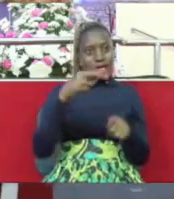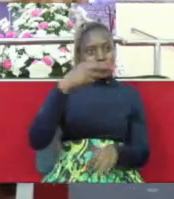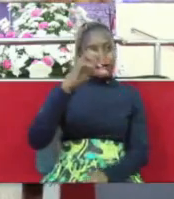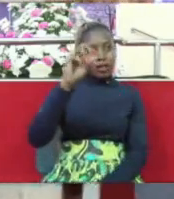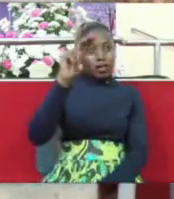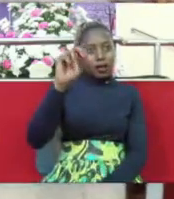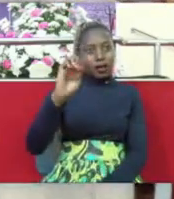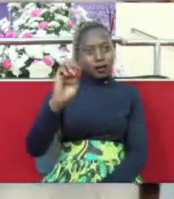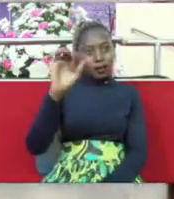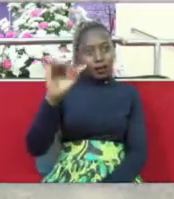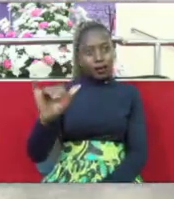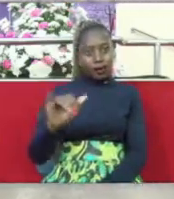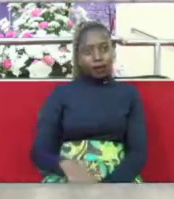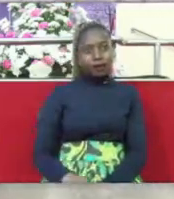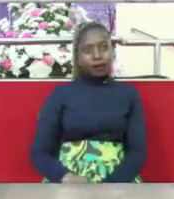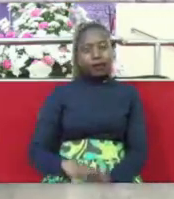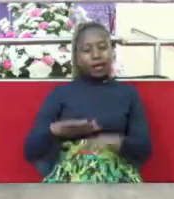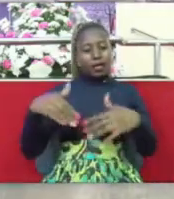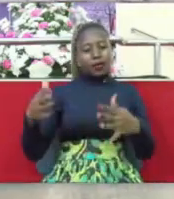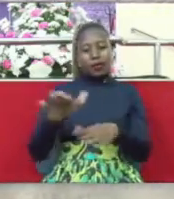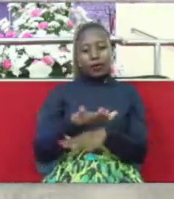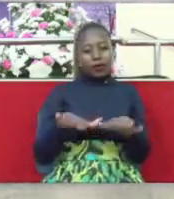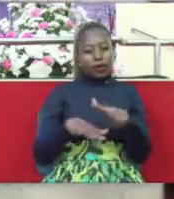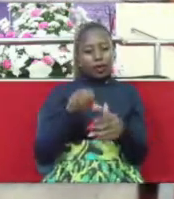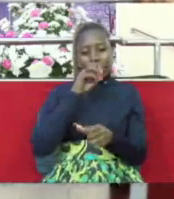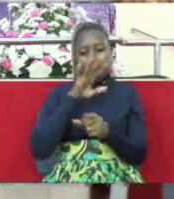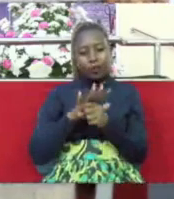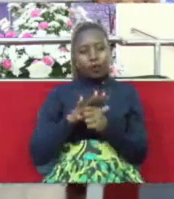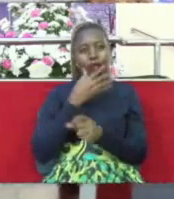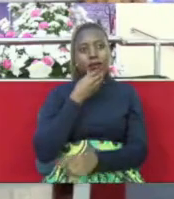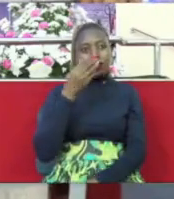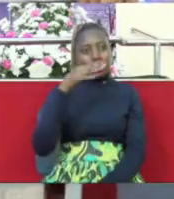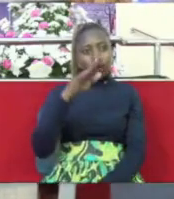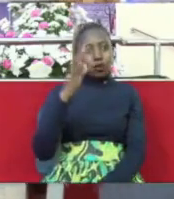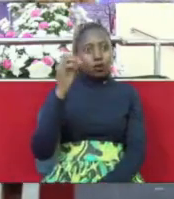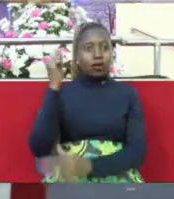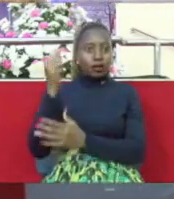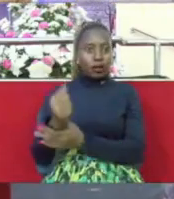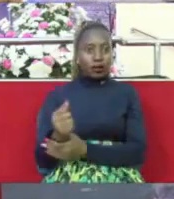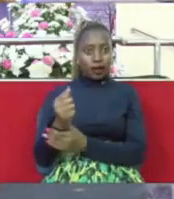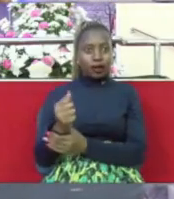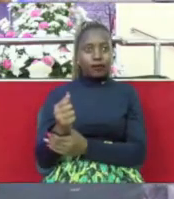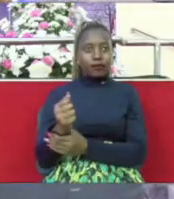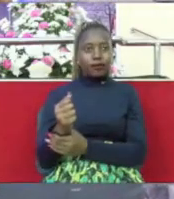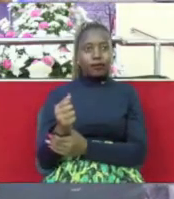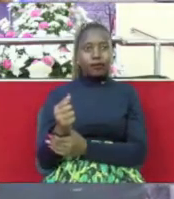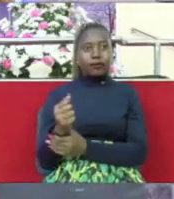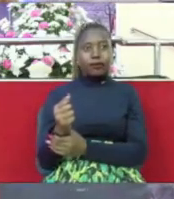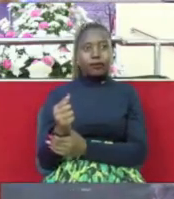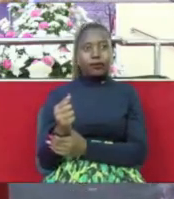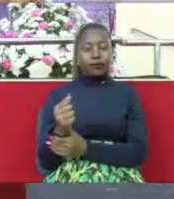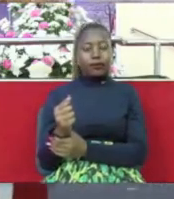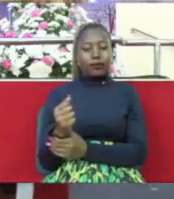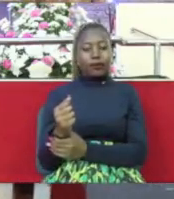you everything that I'd spoken to your father Abraham. Nitawapatia kila kitu ambacho nimnenea baba yenu Abrahamu. And but the only thing is